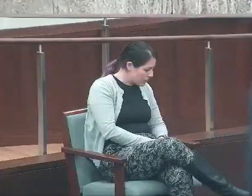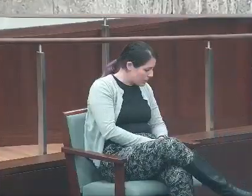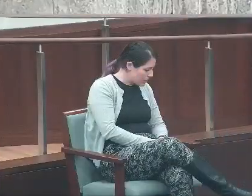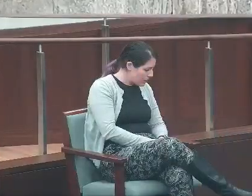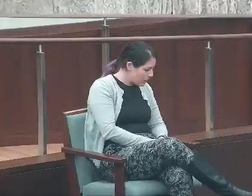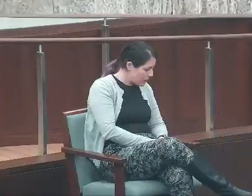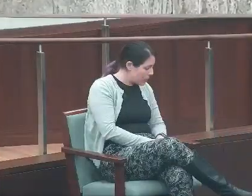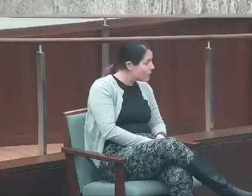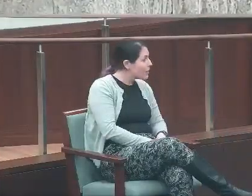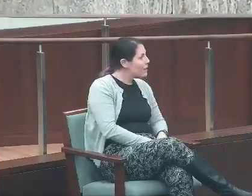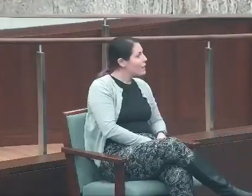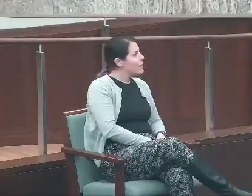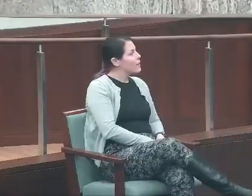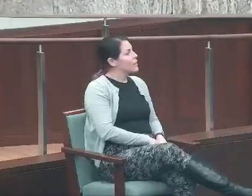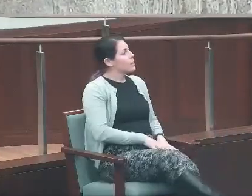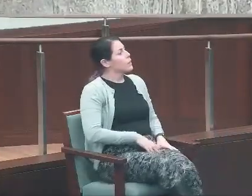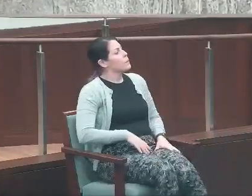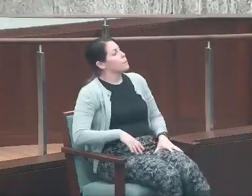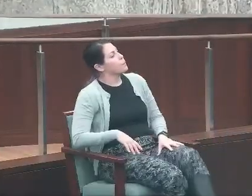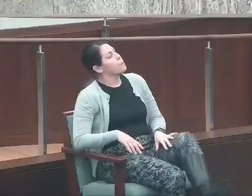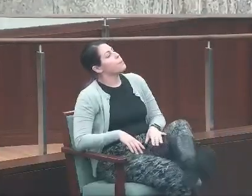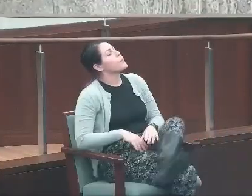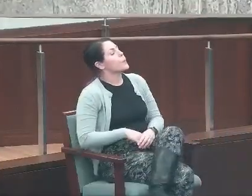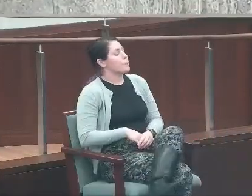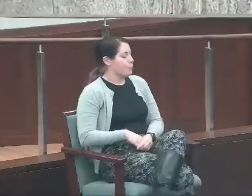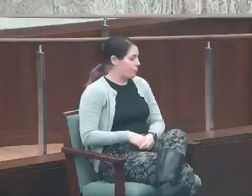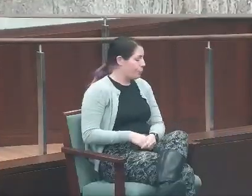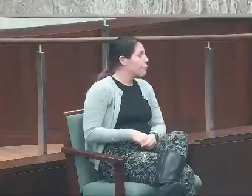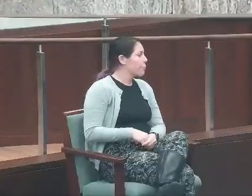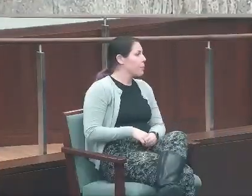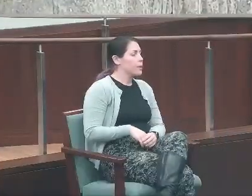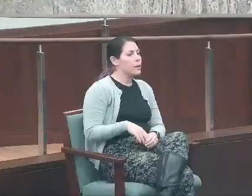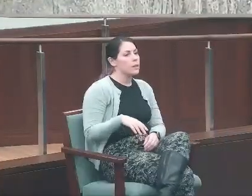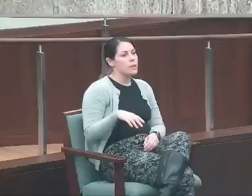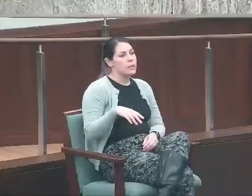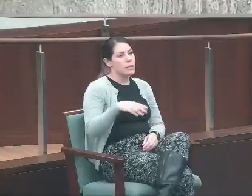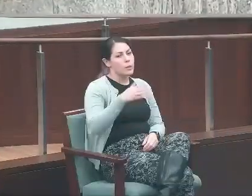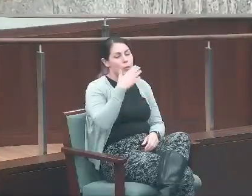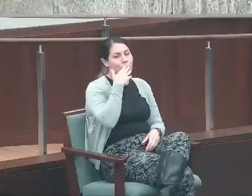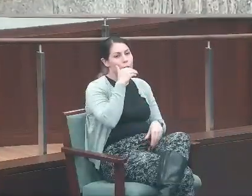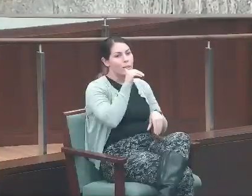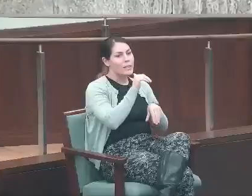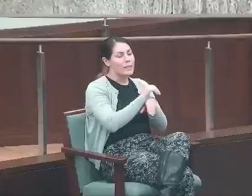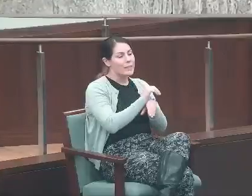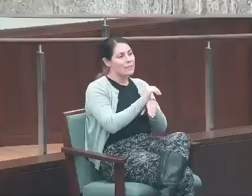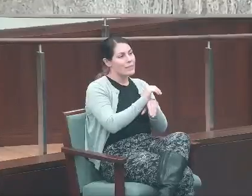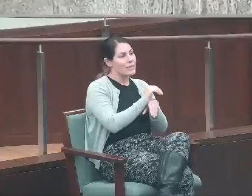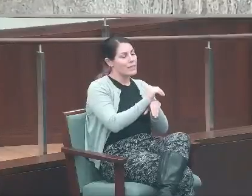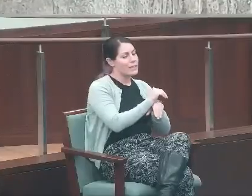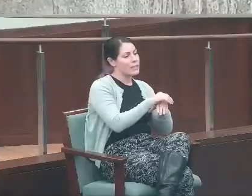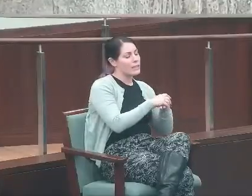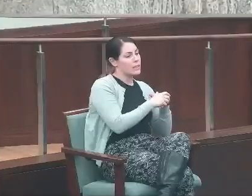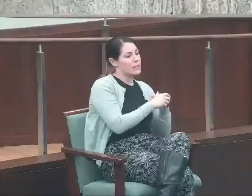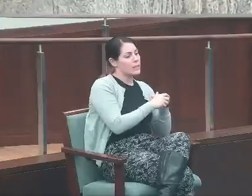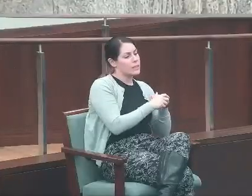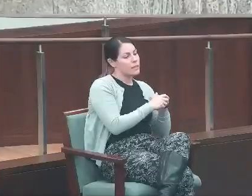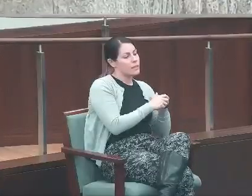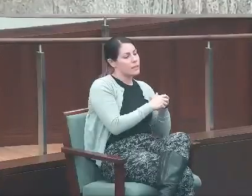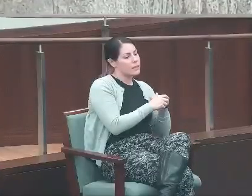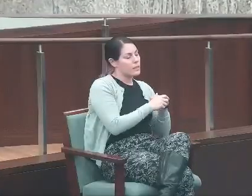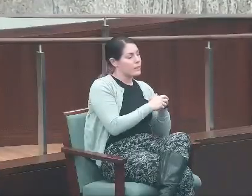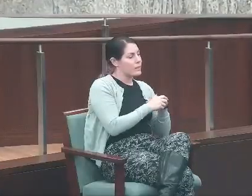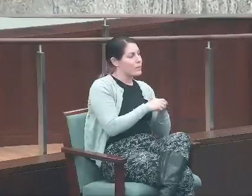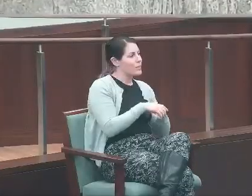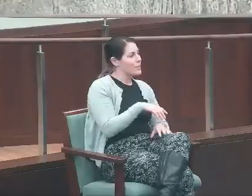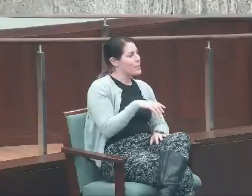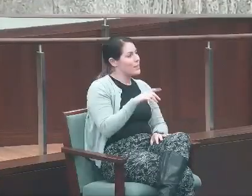Good evening. I was going to start over there, but I thought I would come around the other way. I'm Thorne Posen, and it